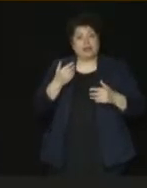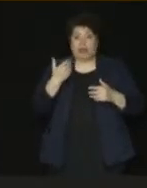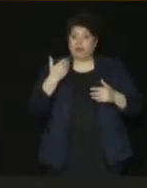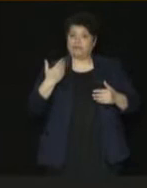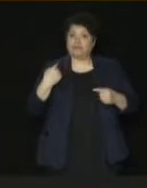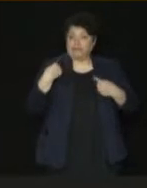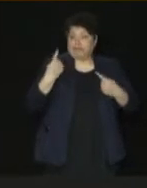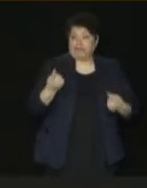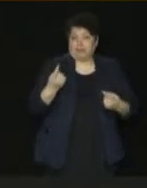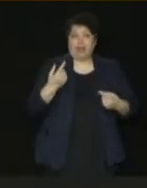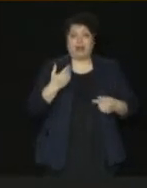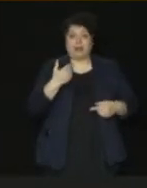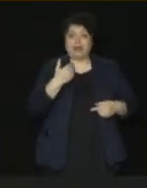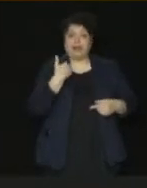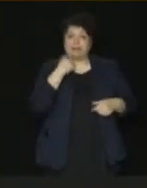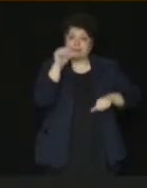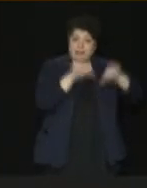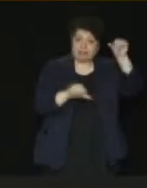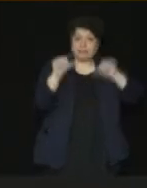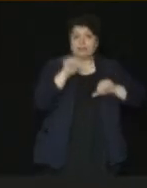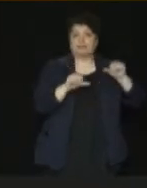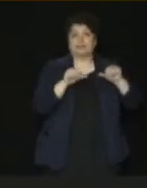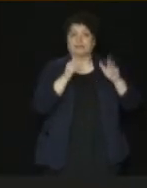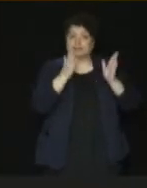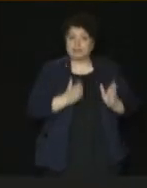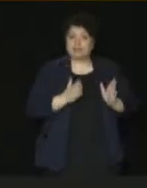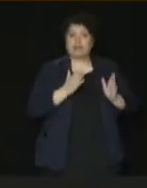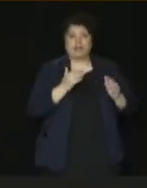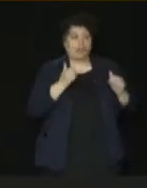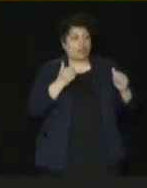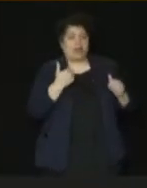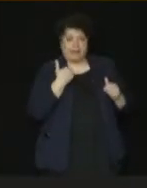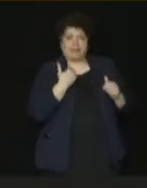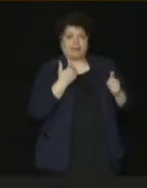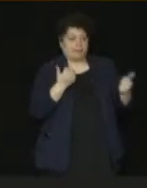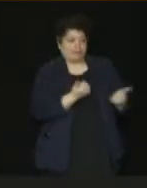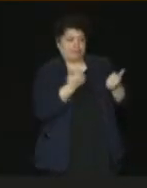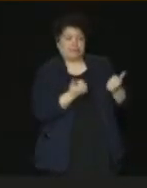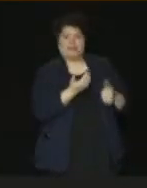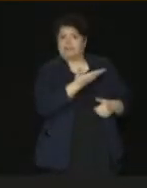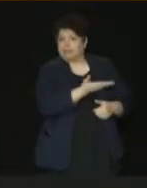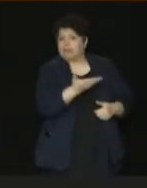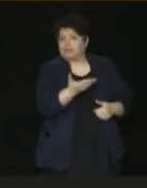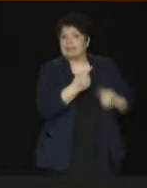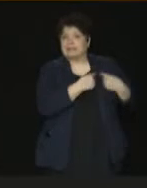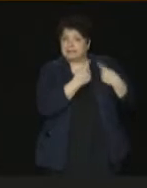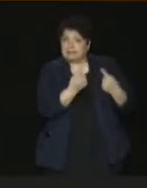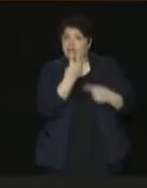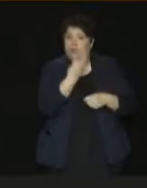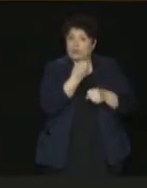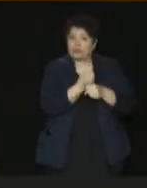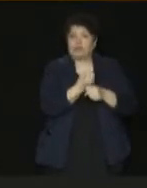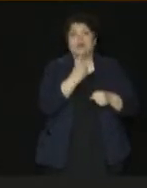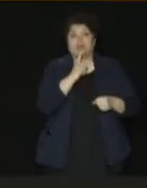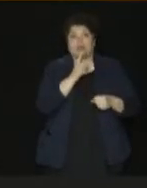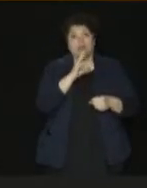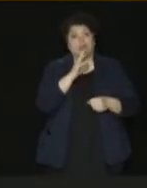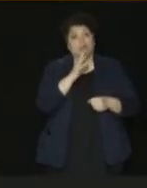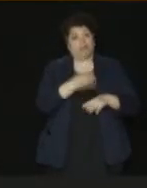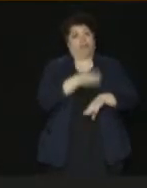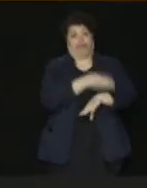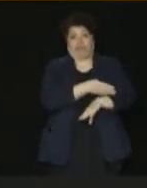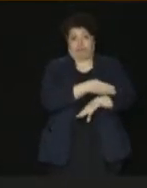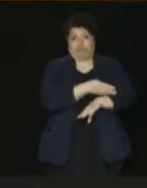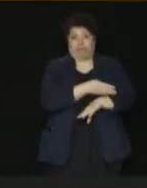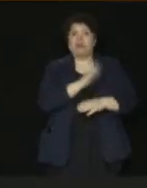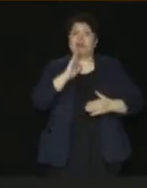an ecosystem, a scientific ecosystem over our years in power that has better placed us than we would